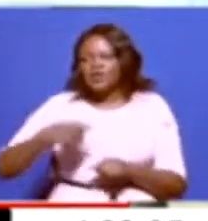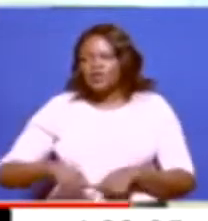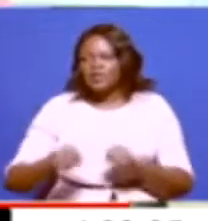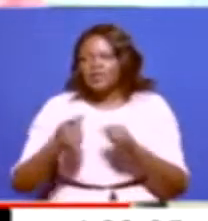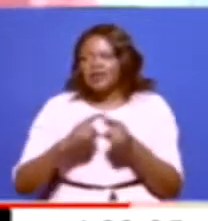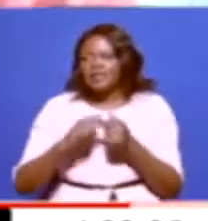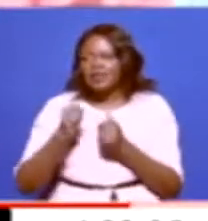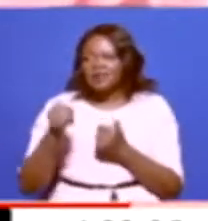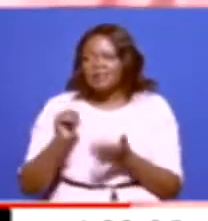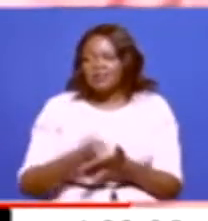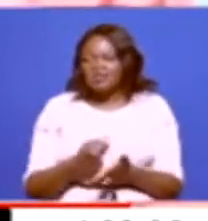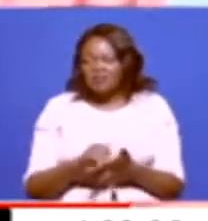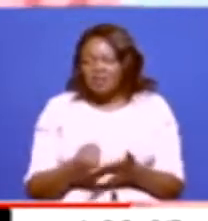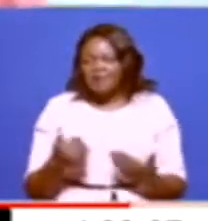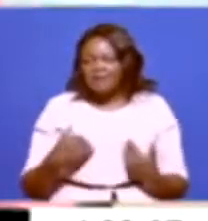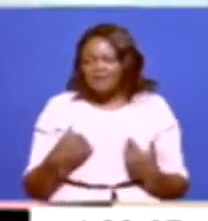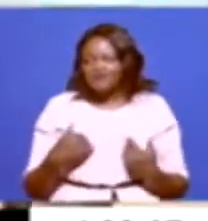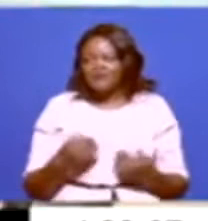that have